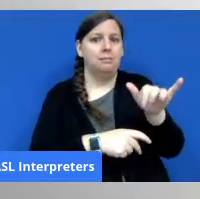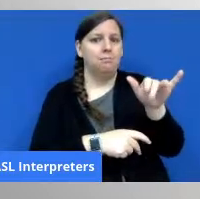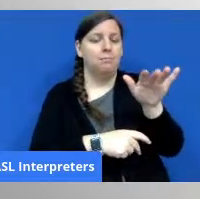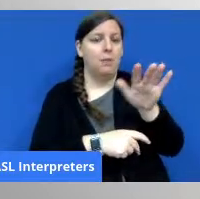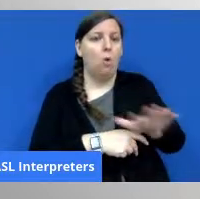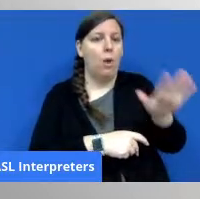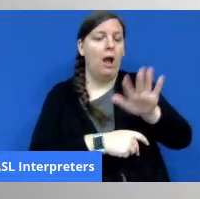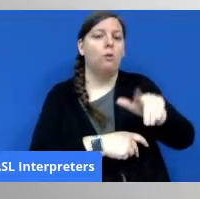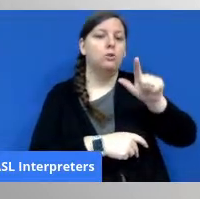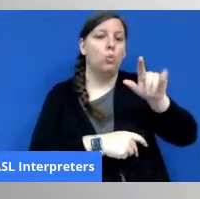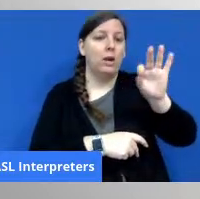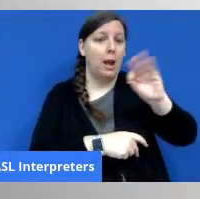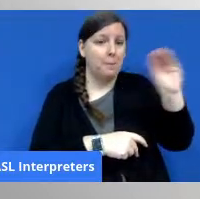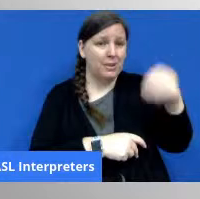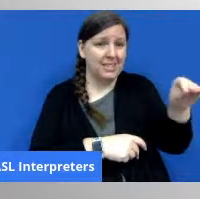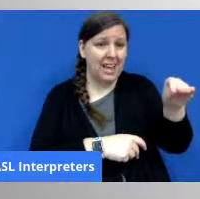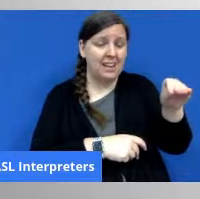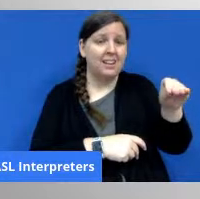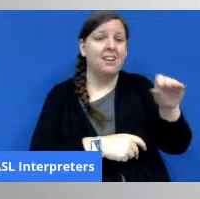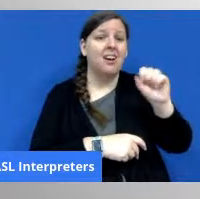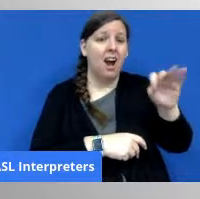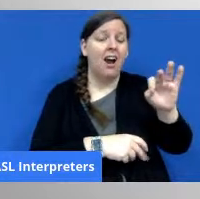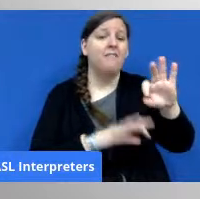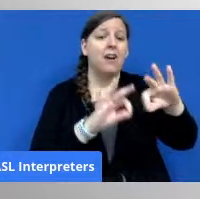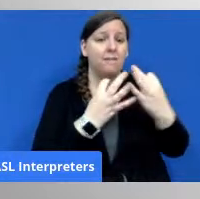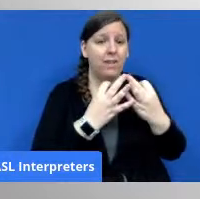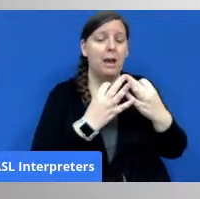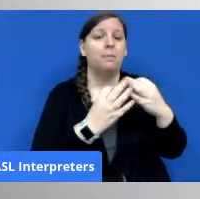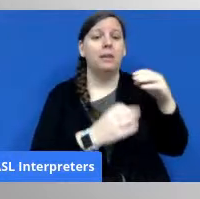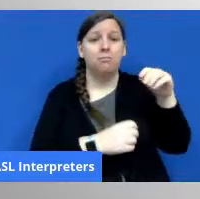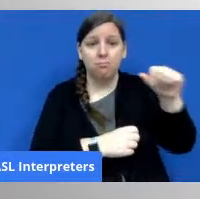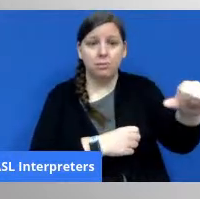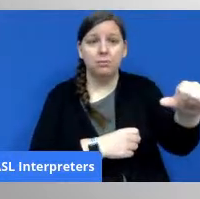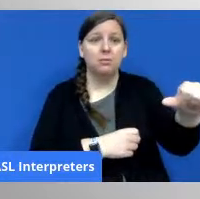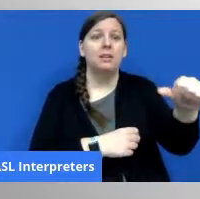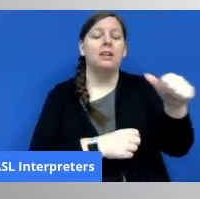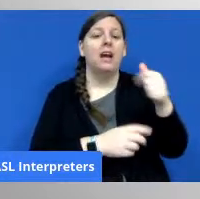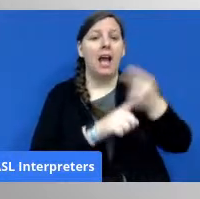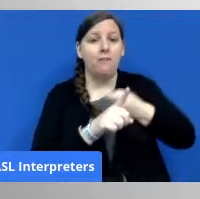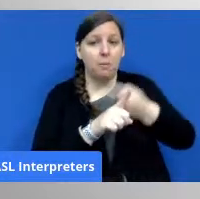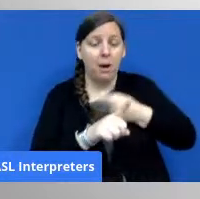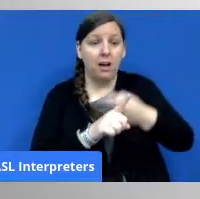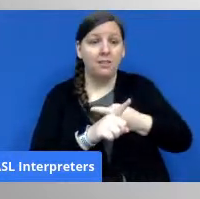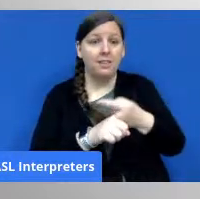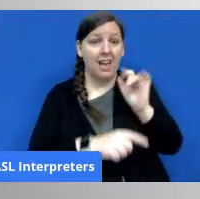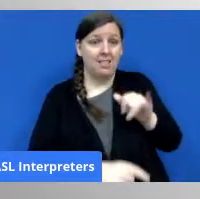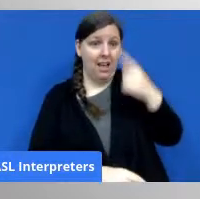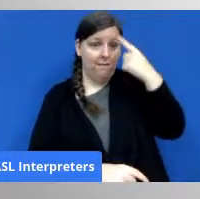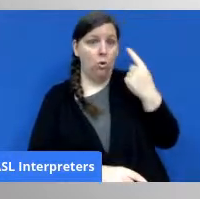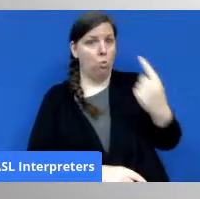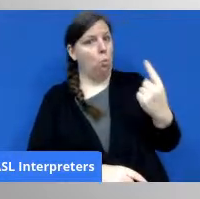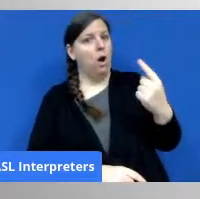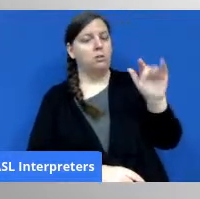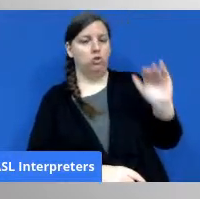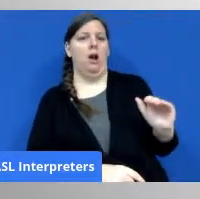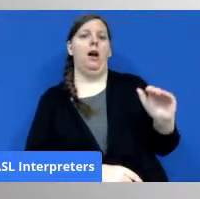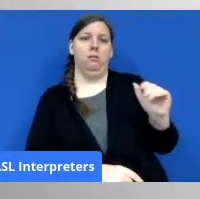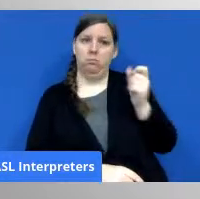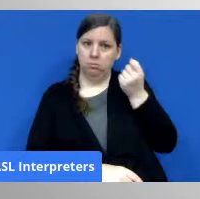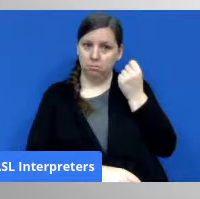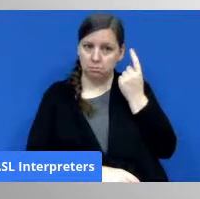pay every month going to childcare, and that's just for one child. Okay, so this is just kind of looking at one child. Keep going to the next slide,